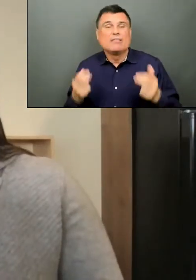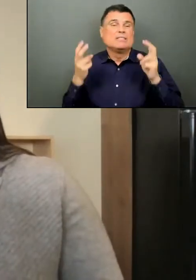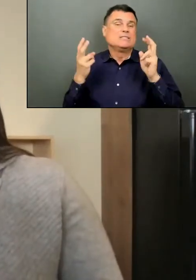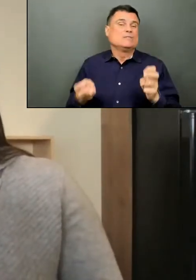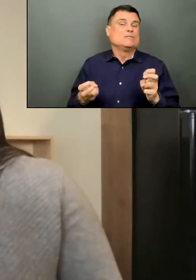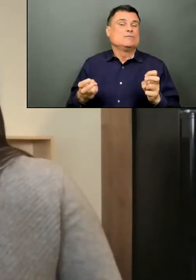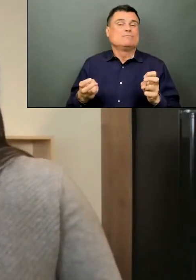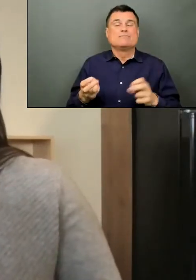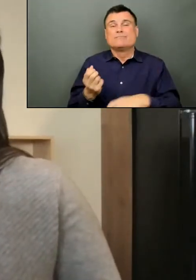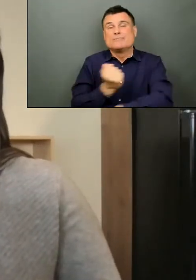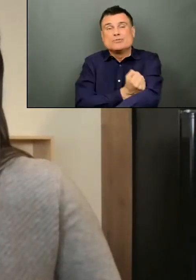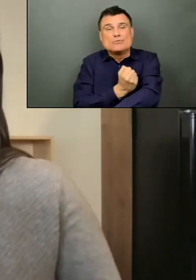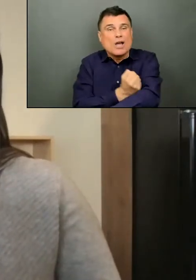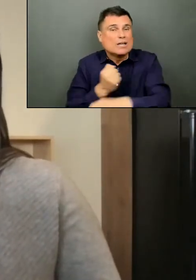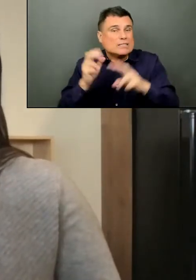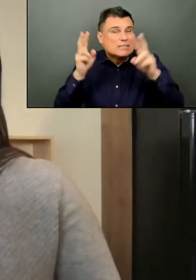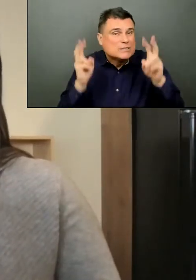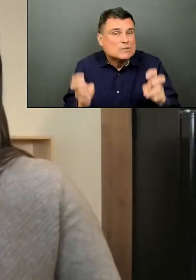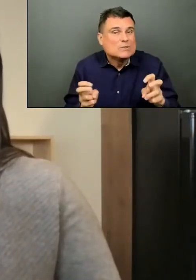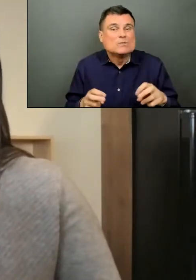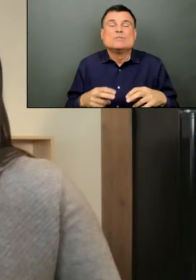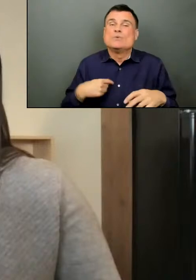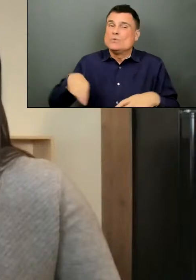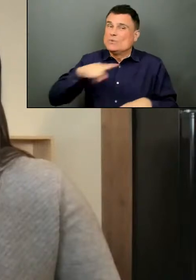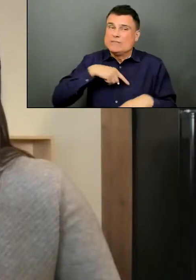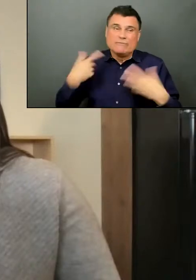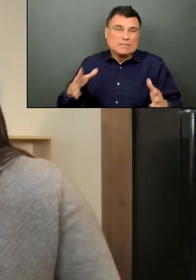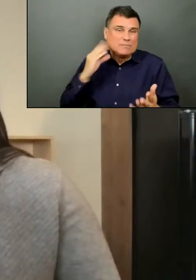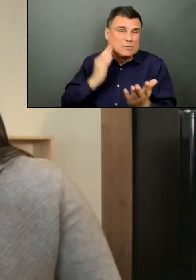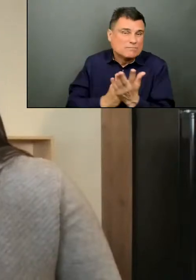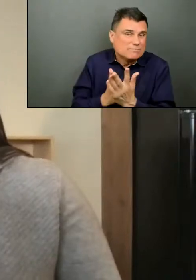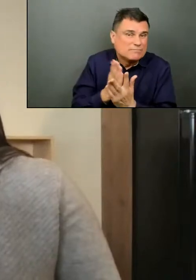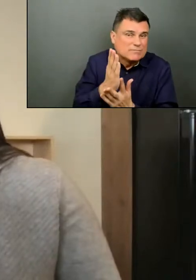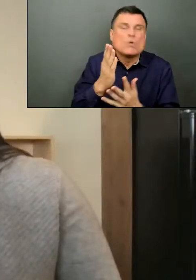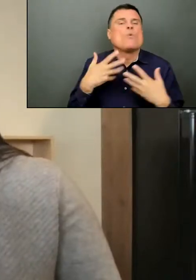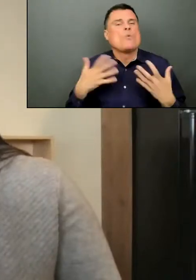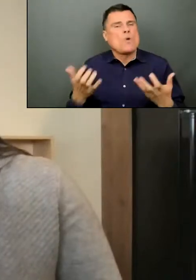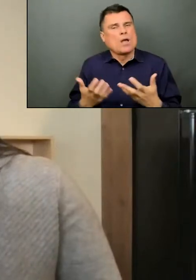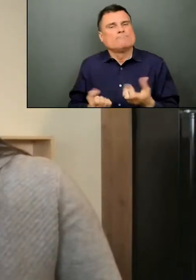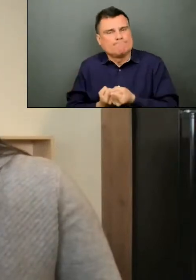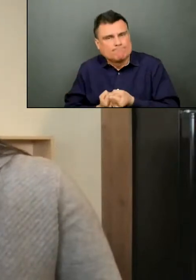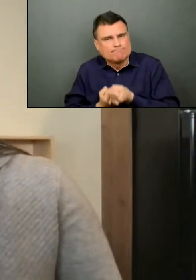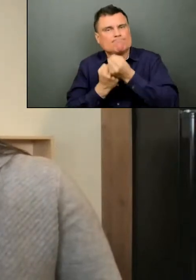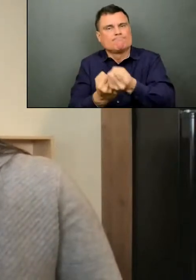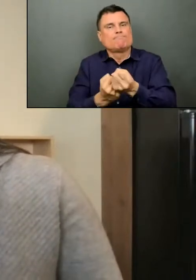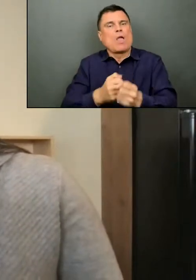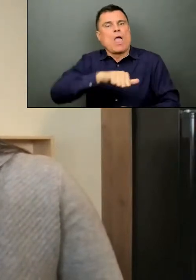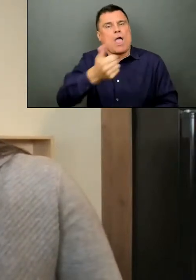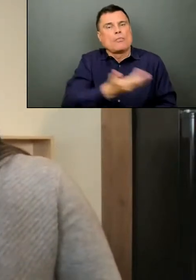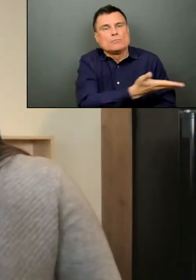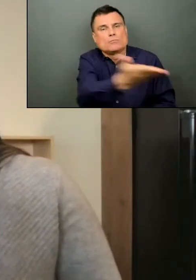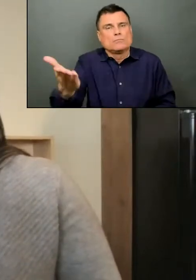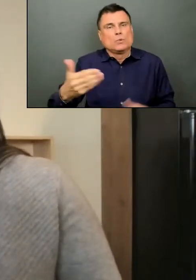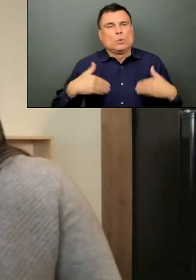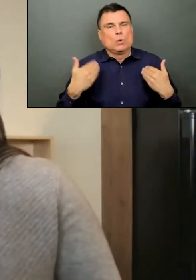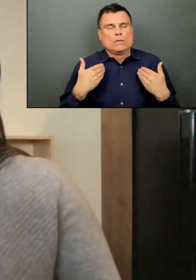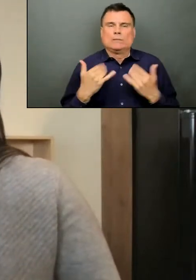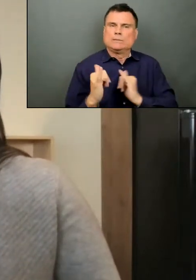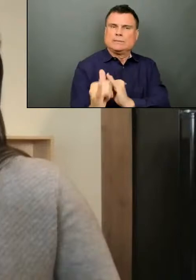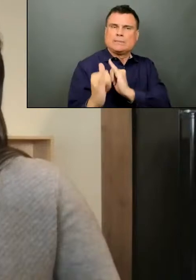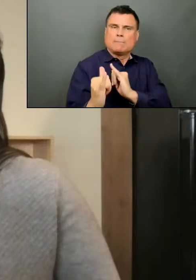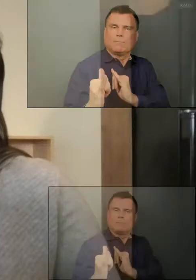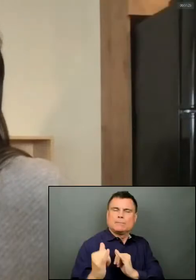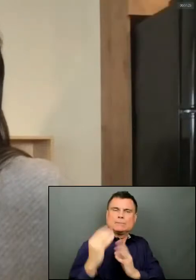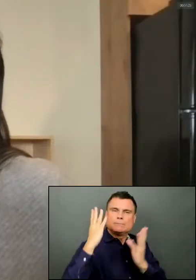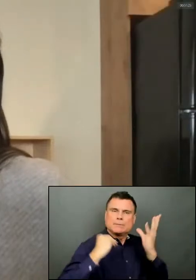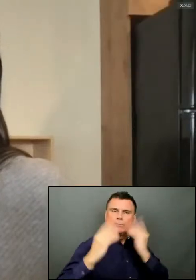positive. And now that we're here, this really has felt like a once-in-a-lifetime opportunity. My favorite part of this process, besides working with the amazing